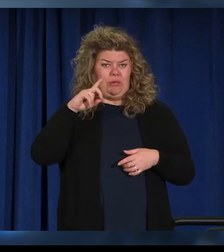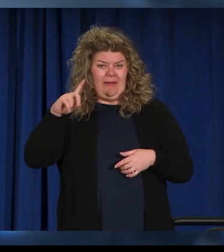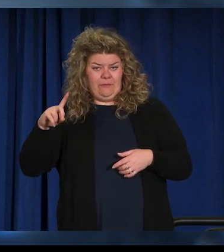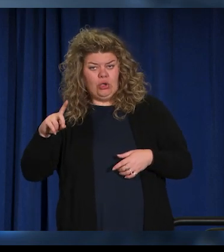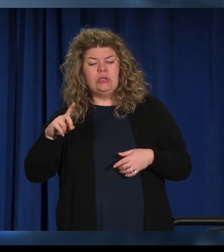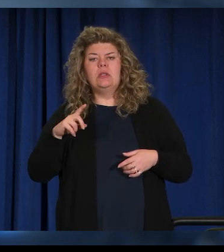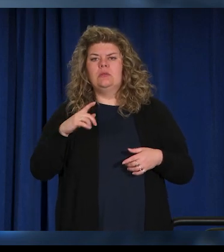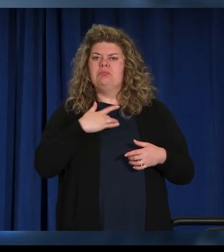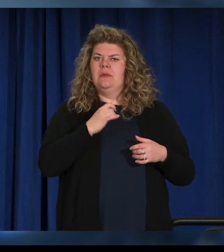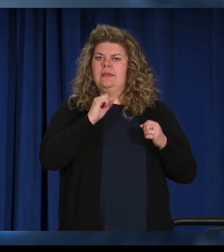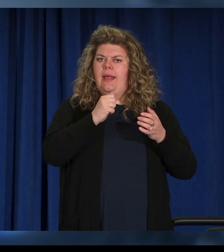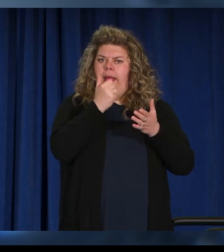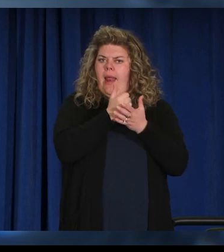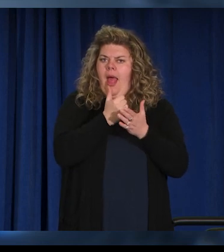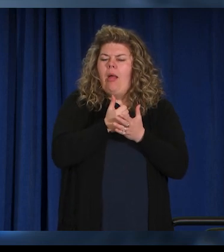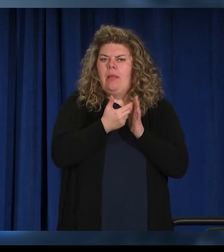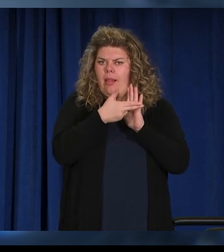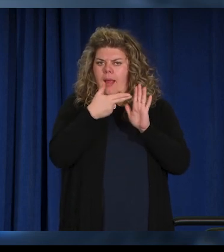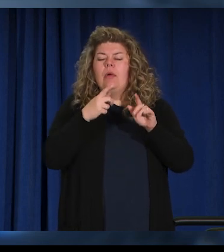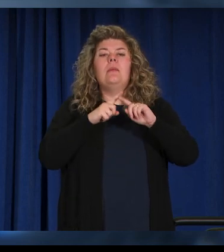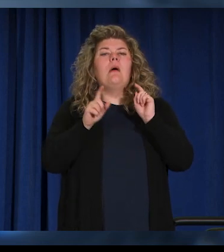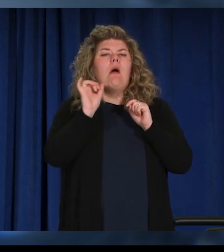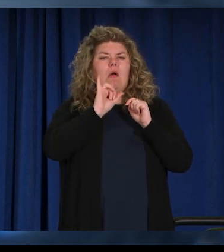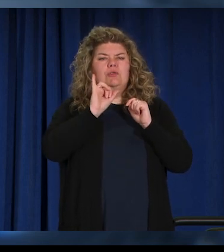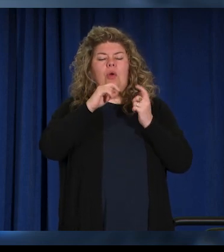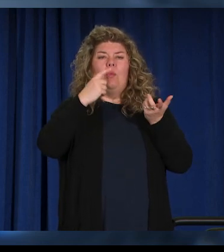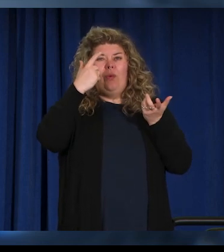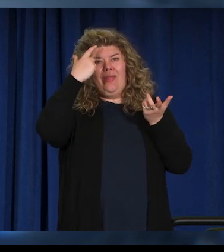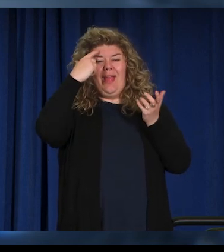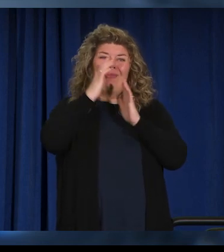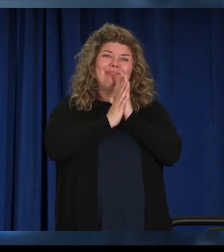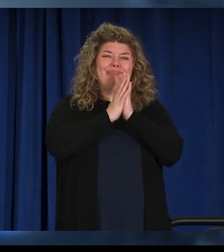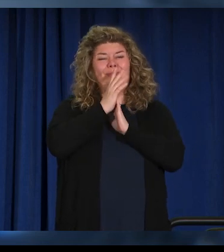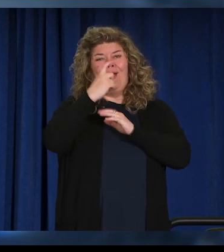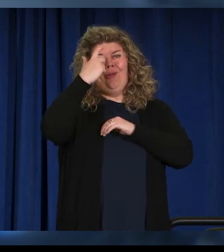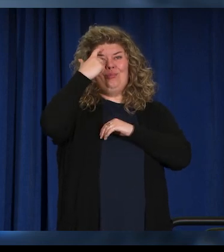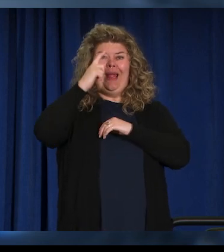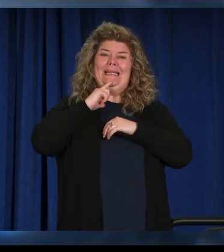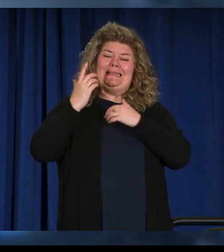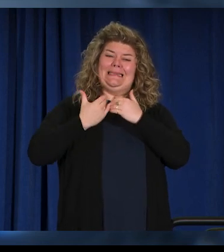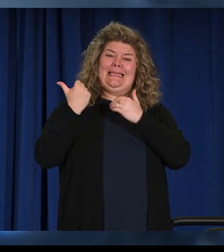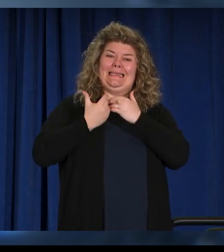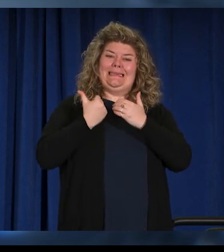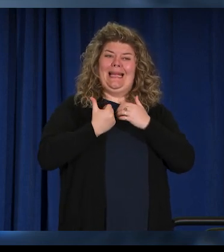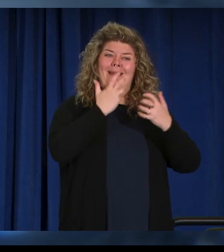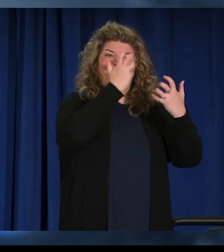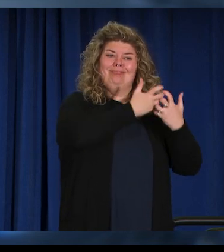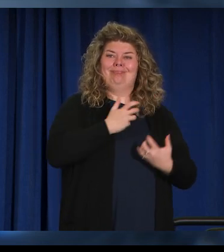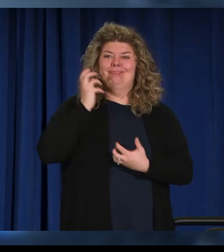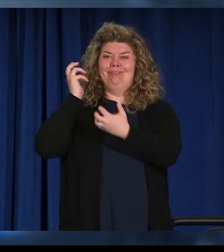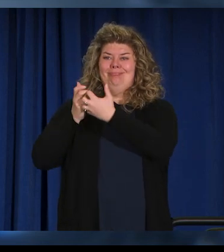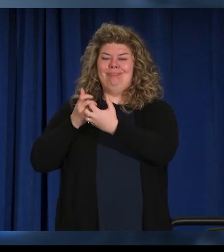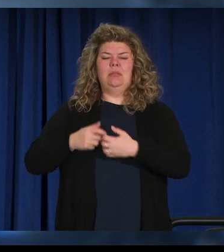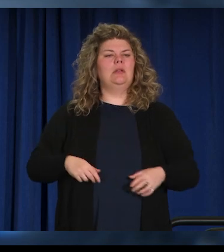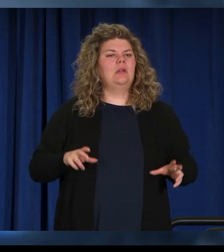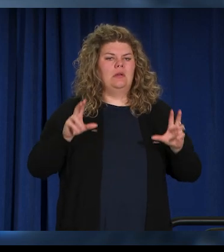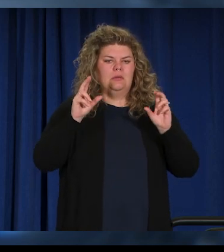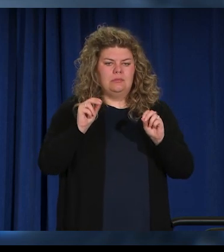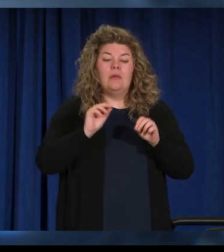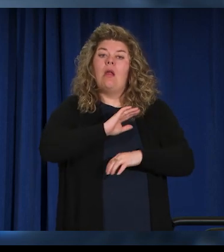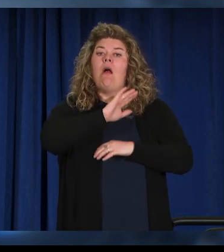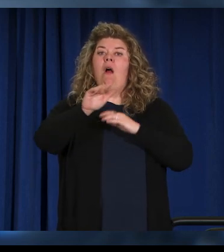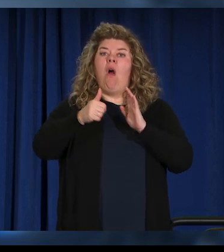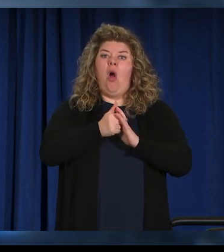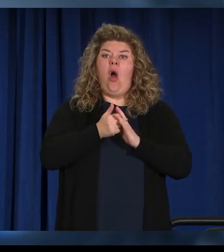that they create this false dichotomy that the brain fits cleanly into one category or the other. The navigators believe that all brains